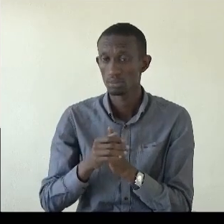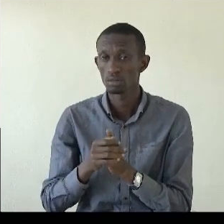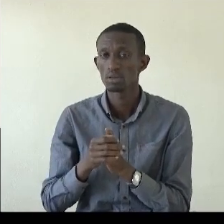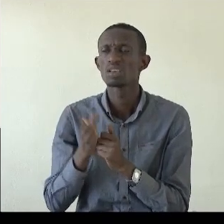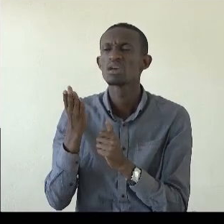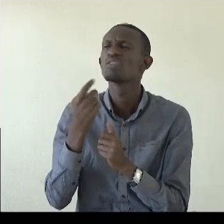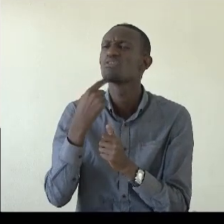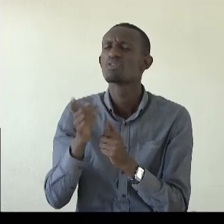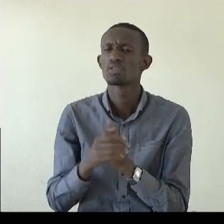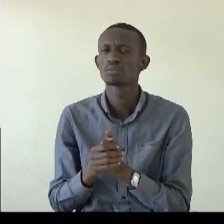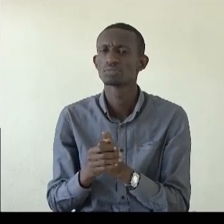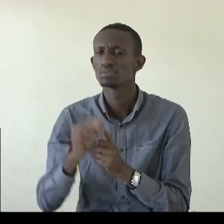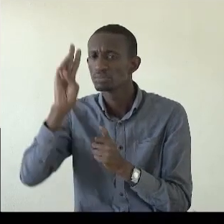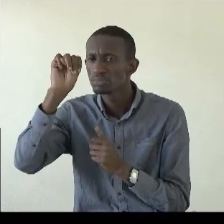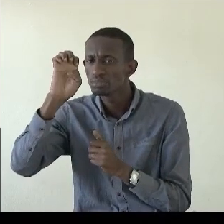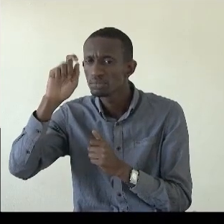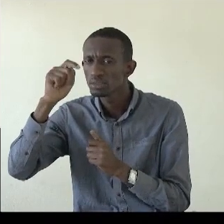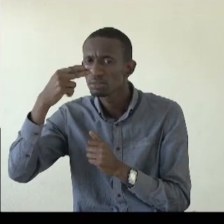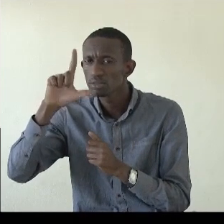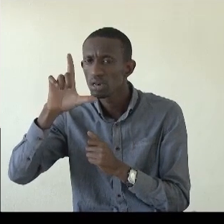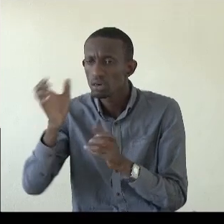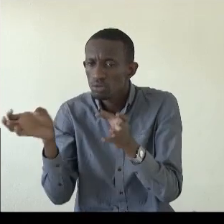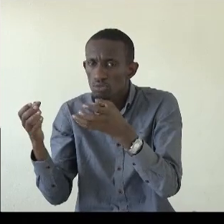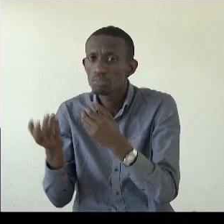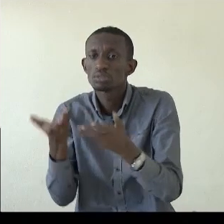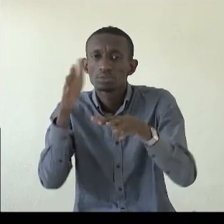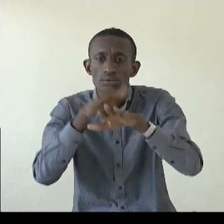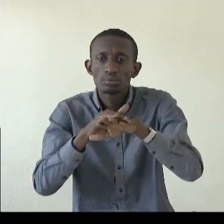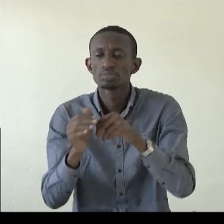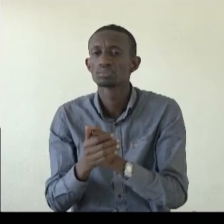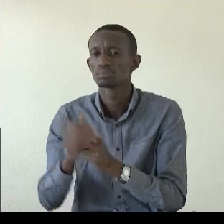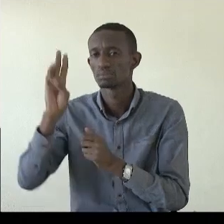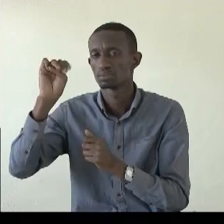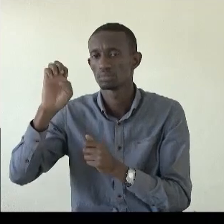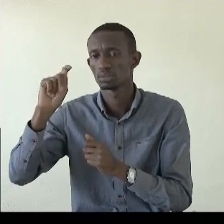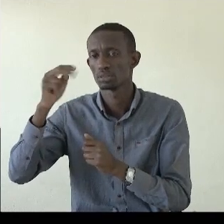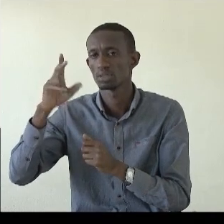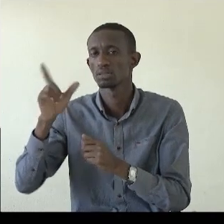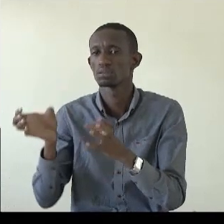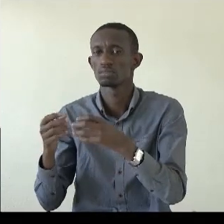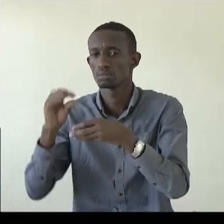attached on the carbon number 4 of the sulfonic acid. You have two